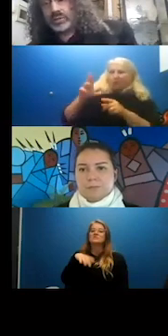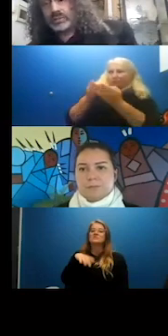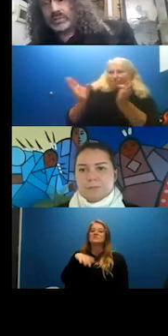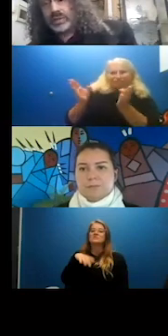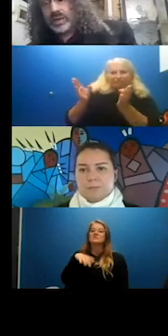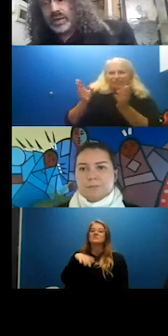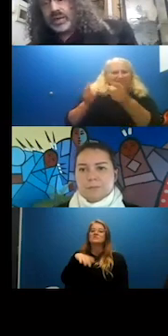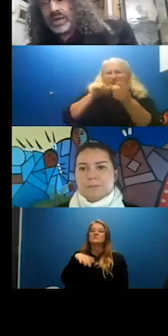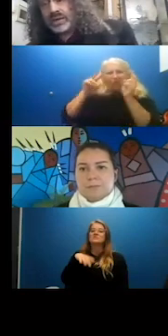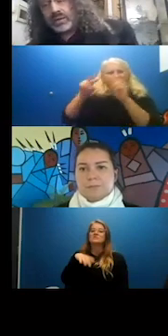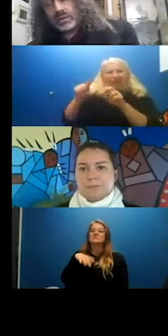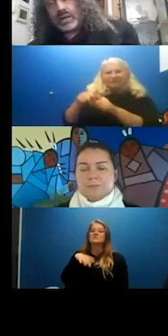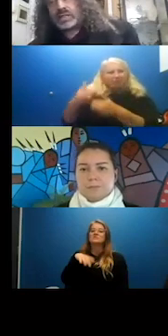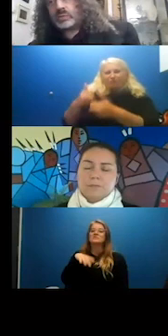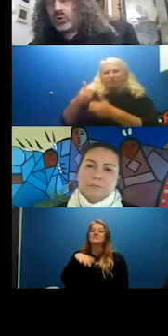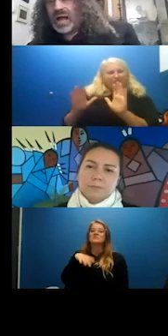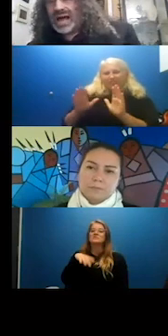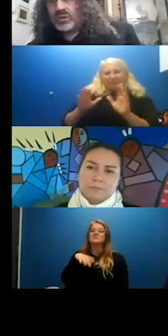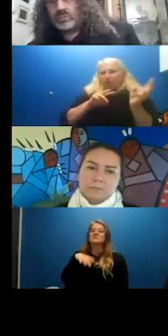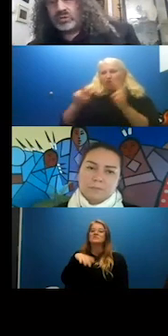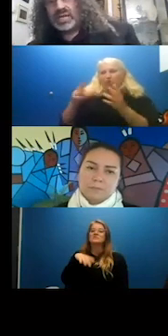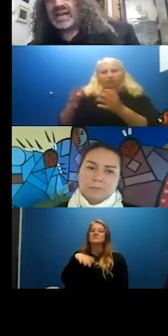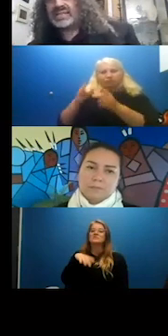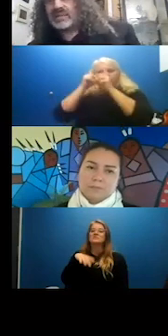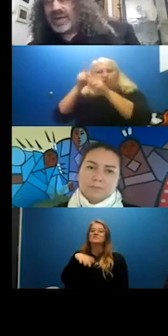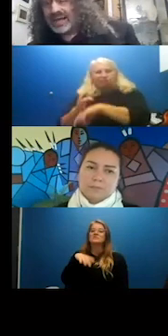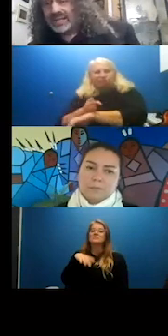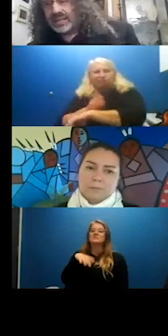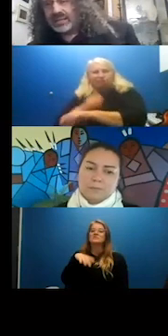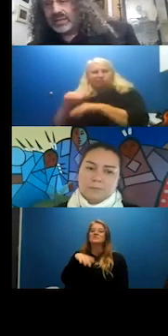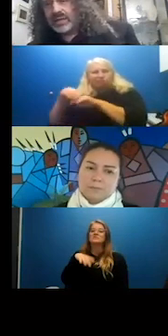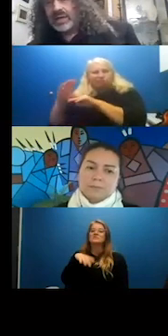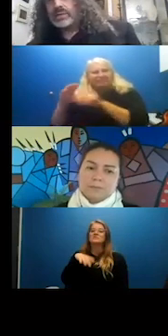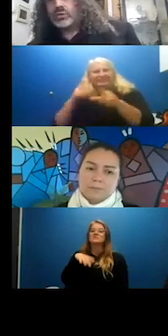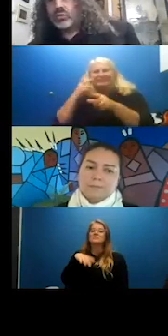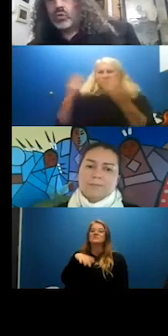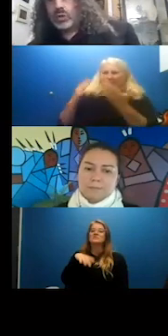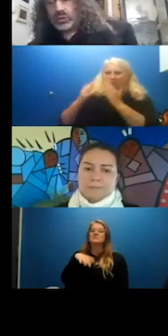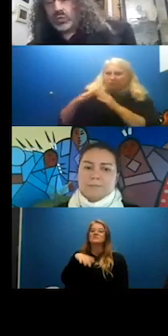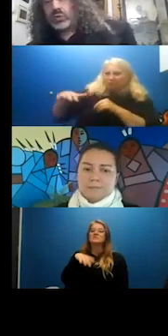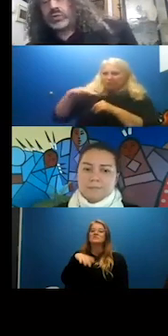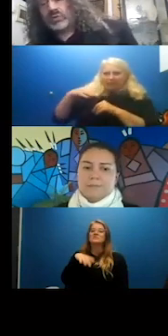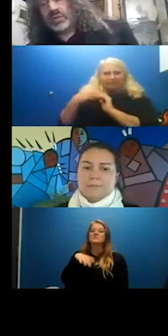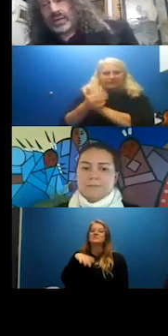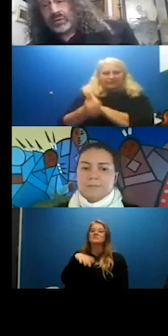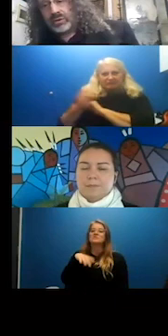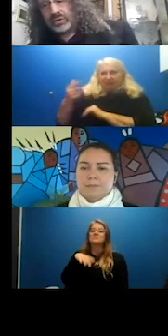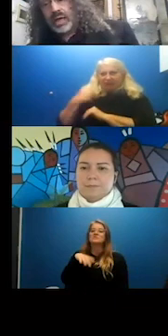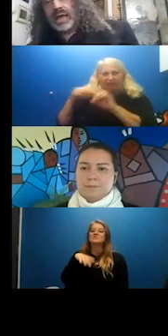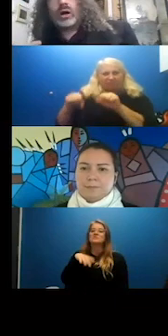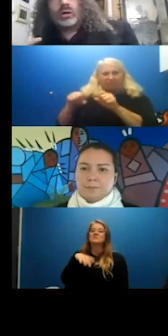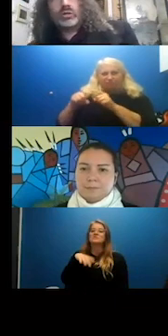wellness. Then explore how the community has the capacity to work towards achieving that